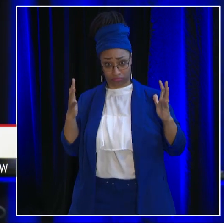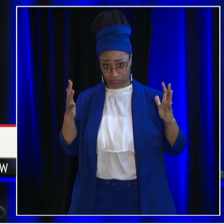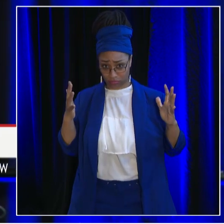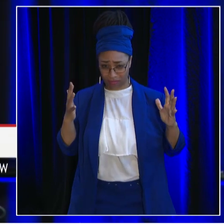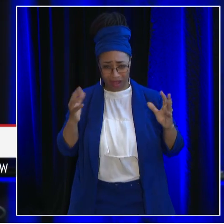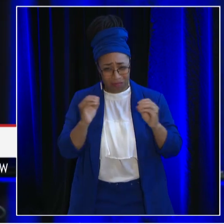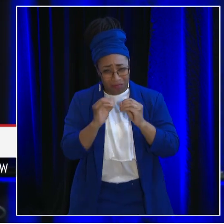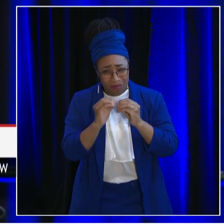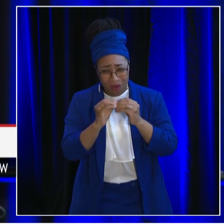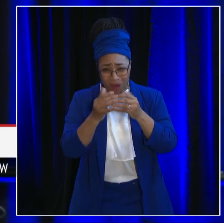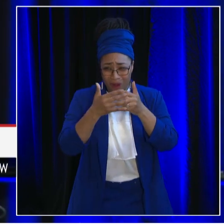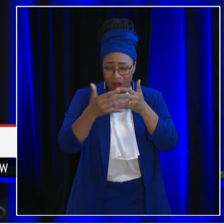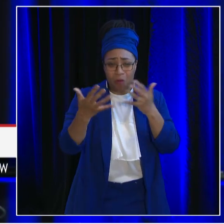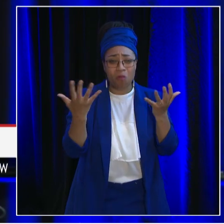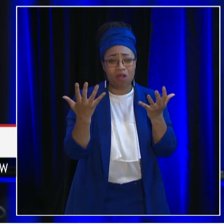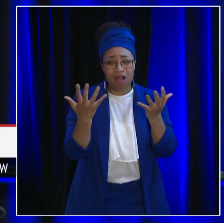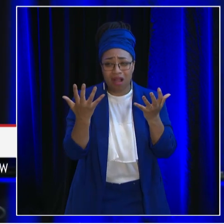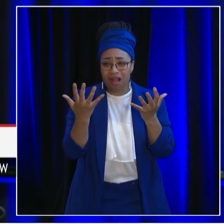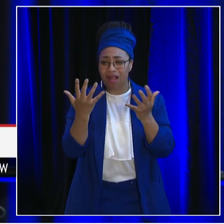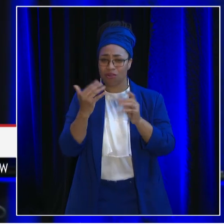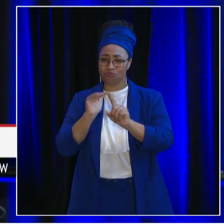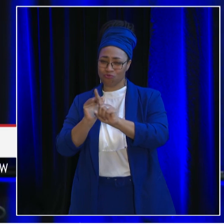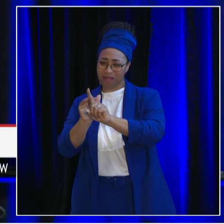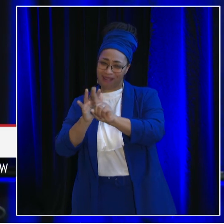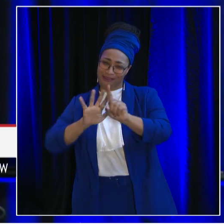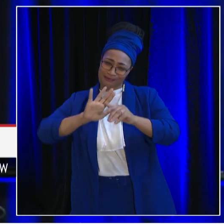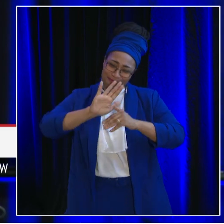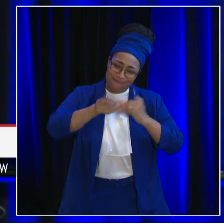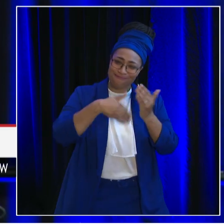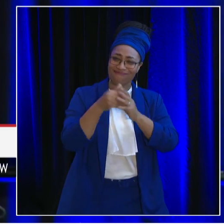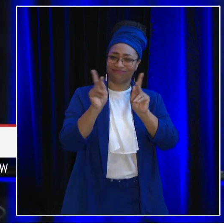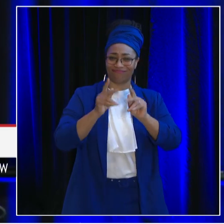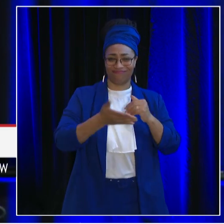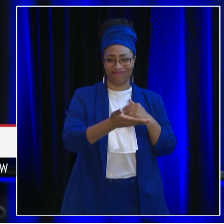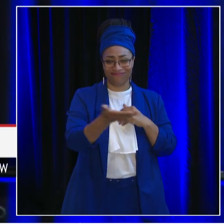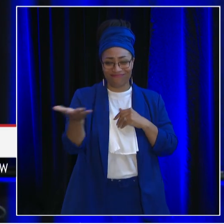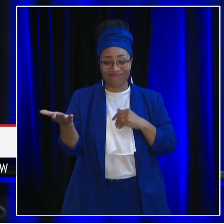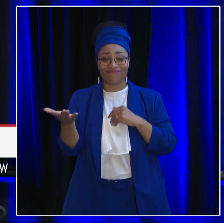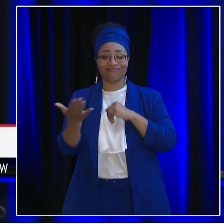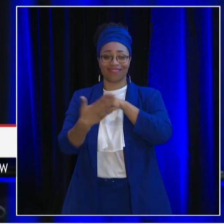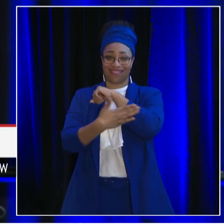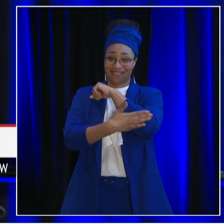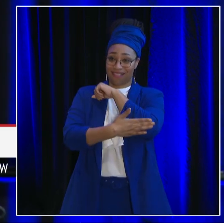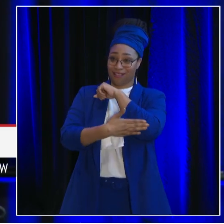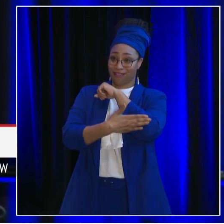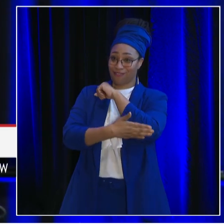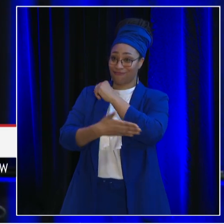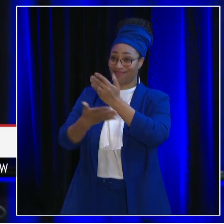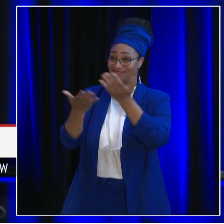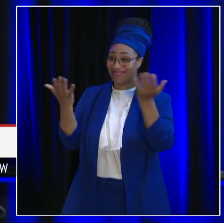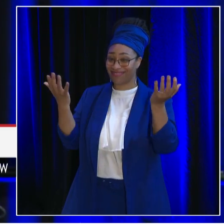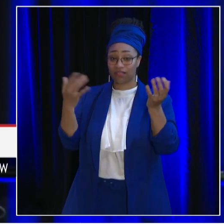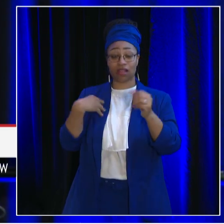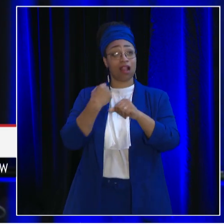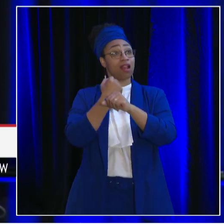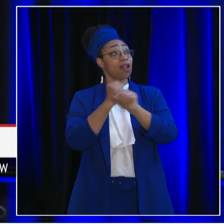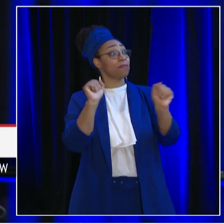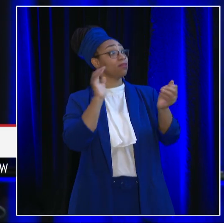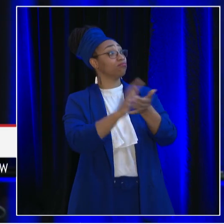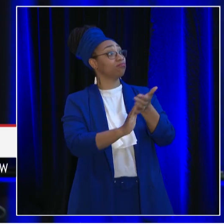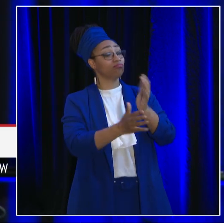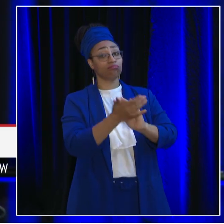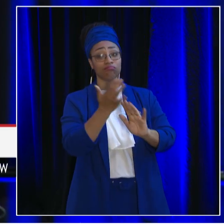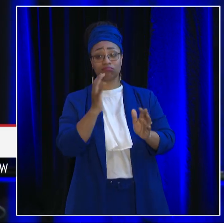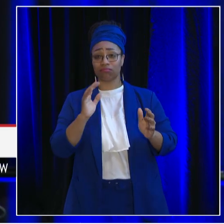to remind our nation, to remind the country, that the work of emancipation is not yet done until the citizens of